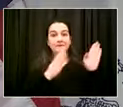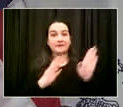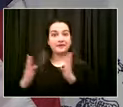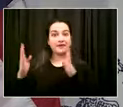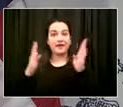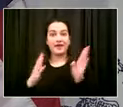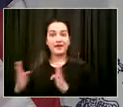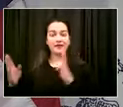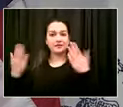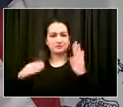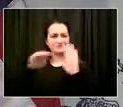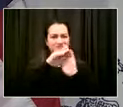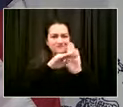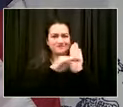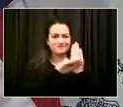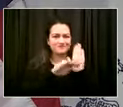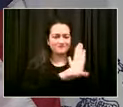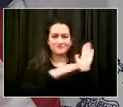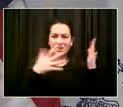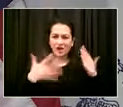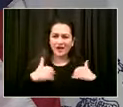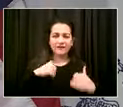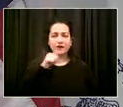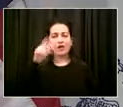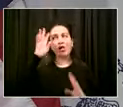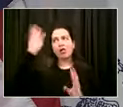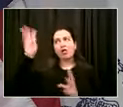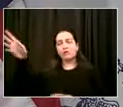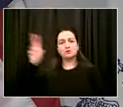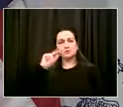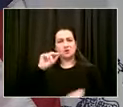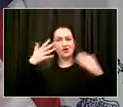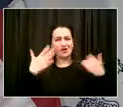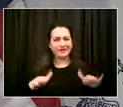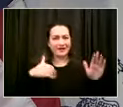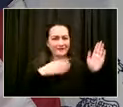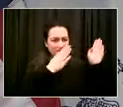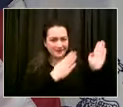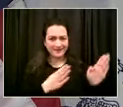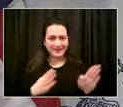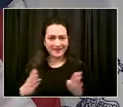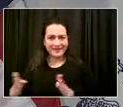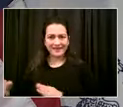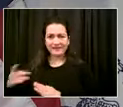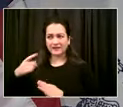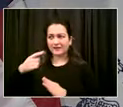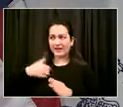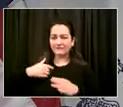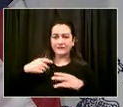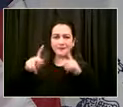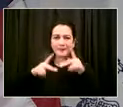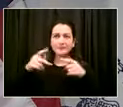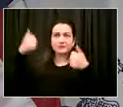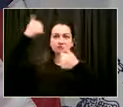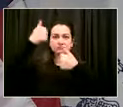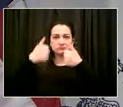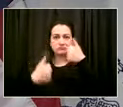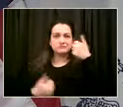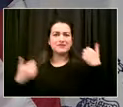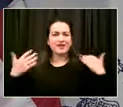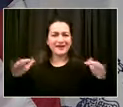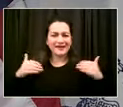we've been taking, which deputy mayors and agency heads have all been implementing. And as this is ramping